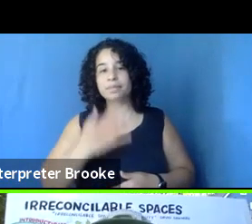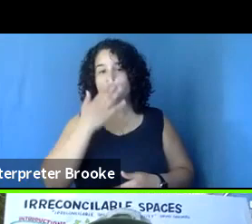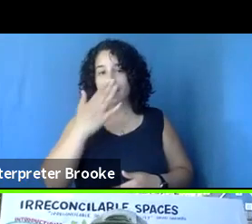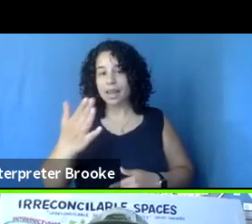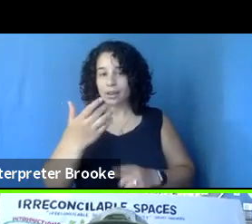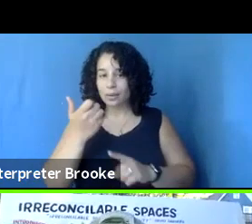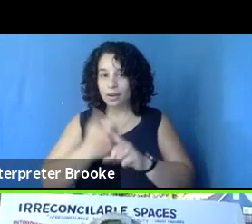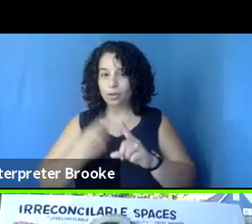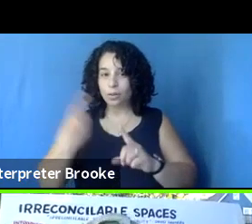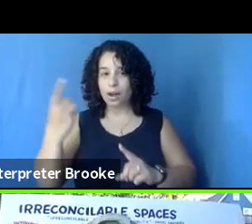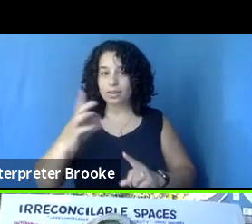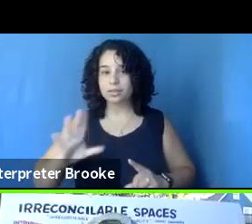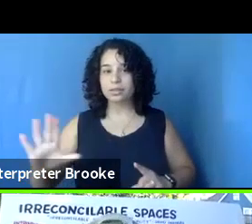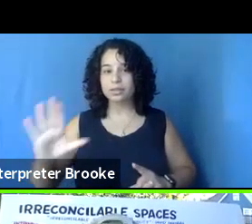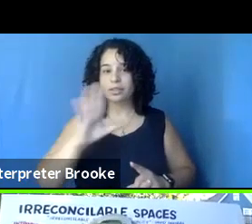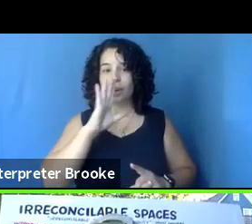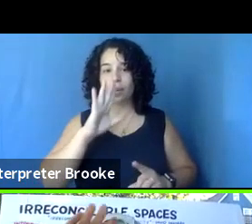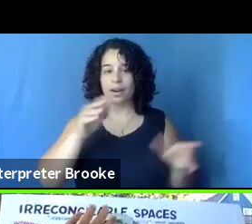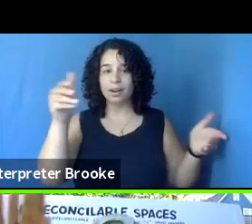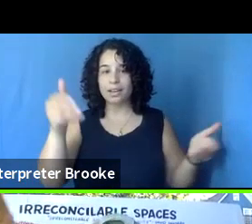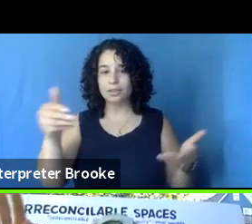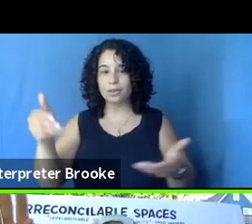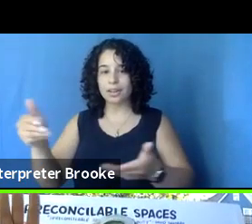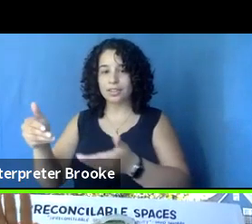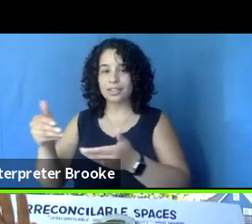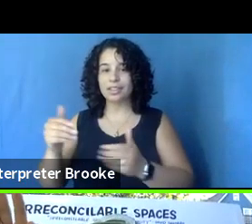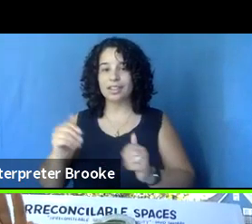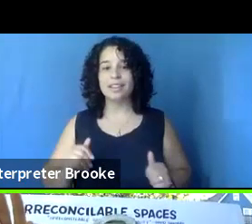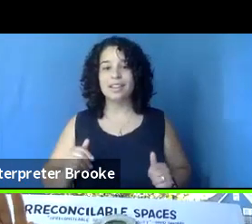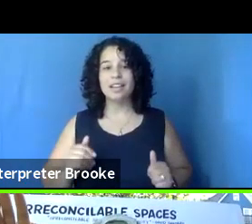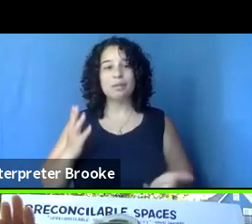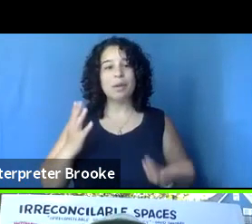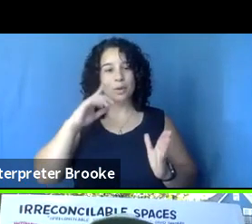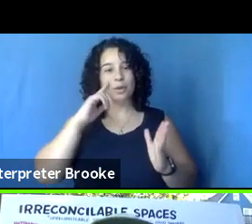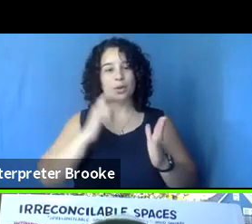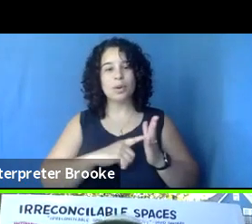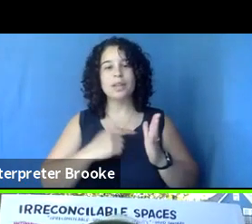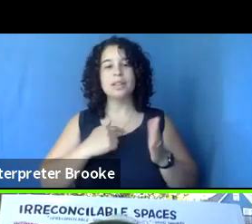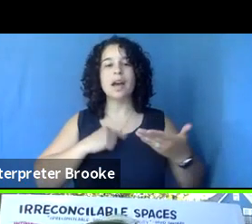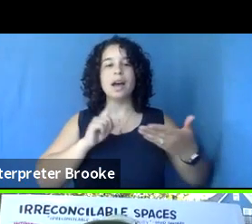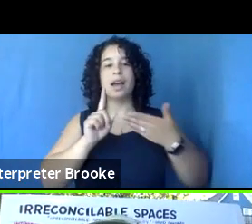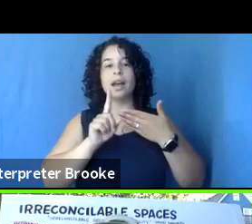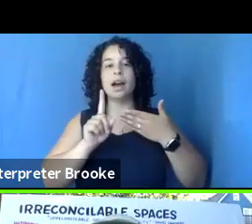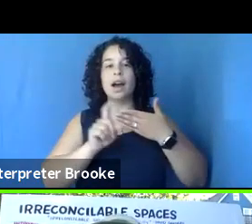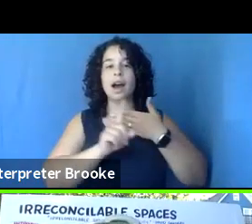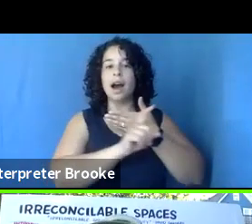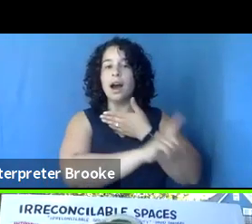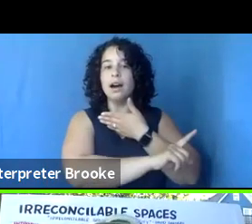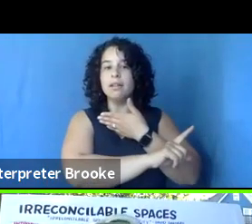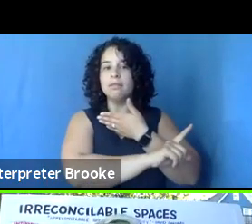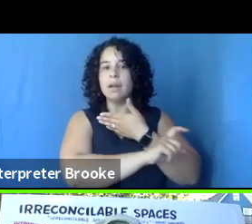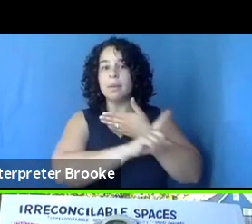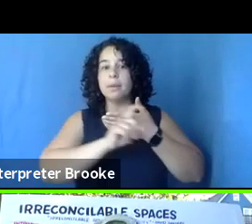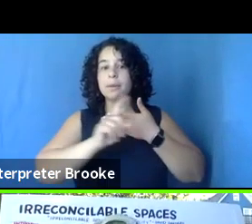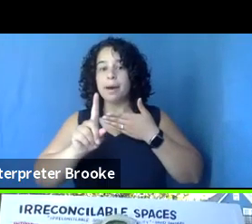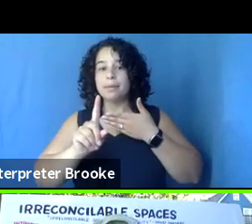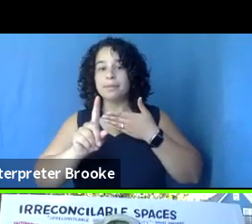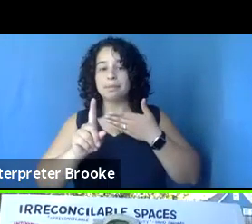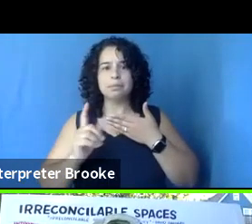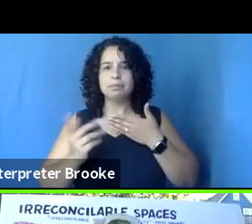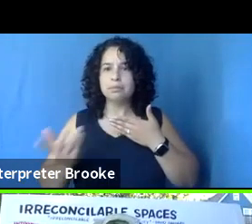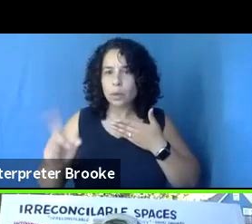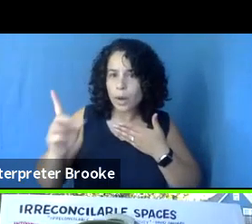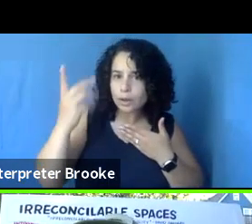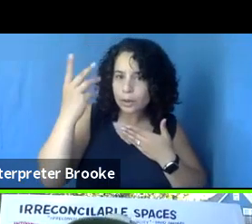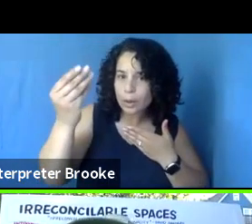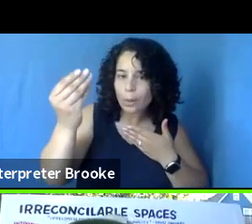your introductions. While you may have seen me, my body disappearing off screen, I was just, I could still hear you. I just wasn't in